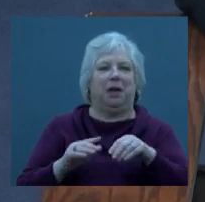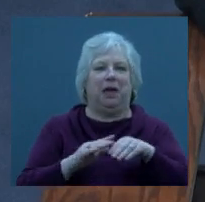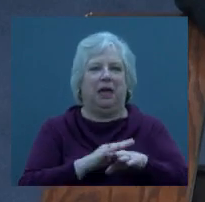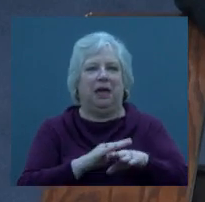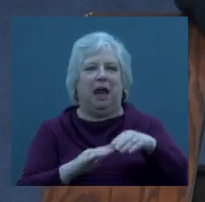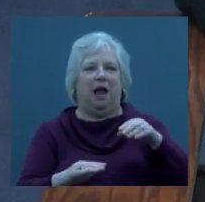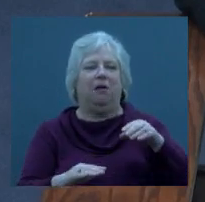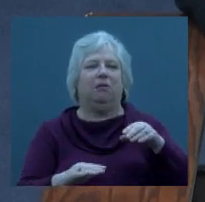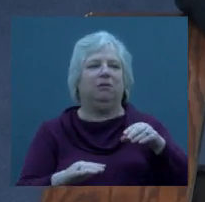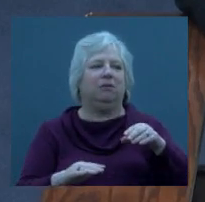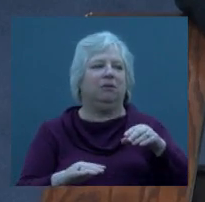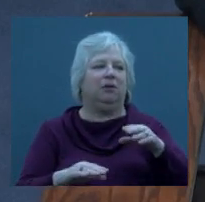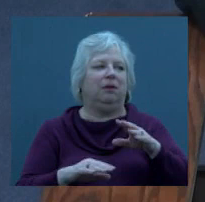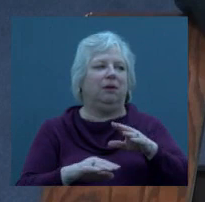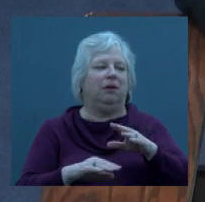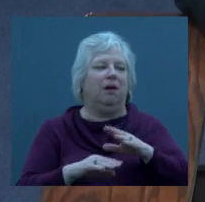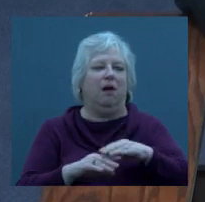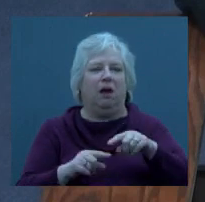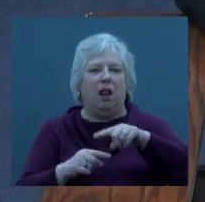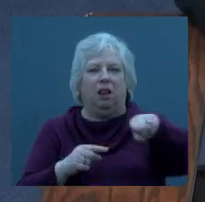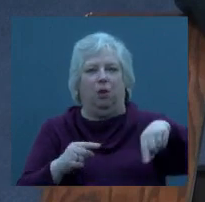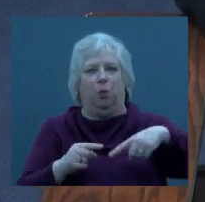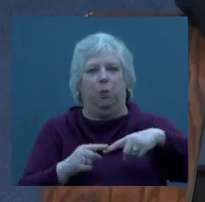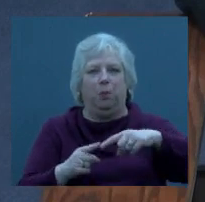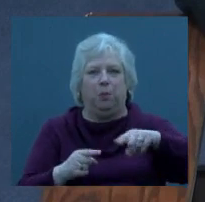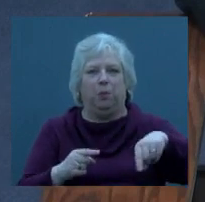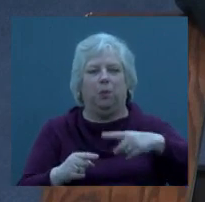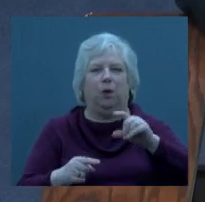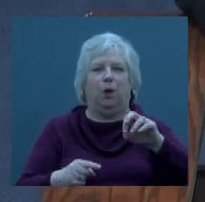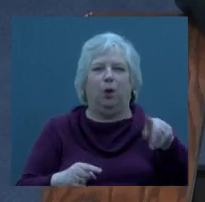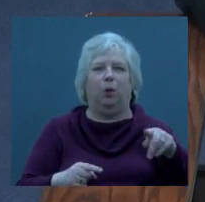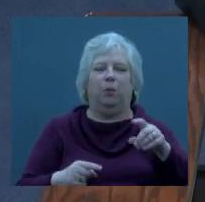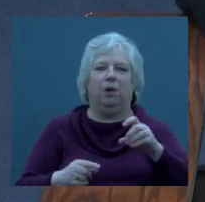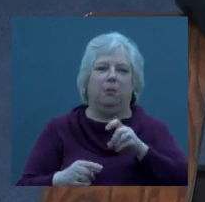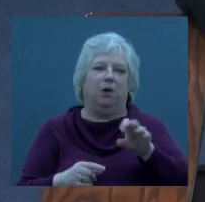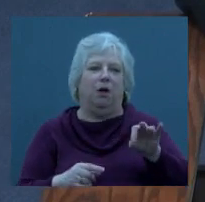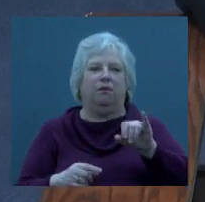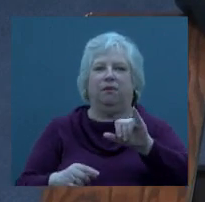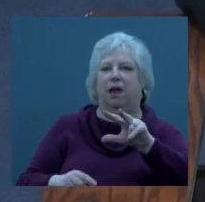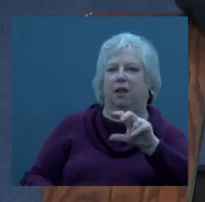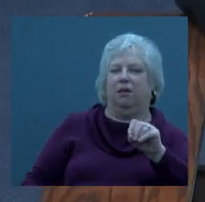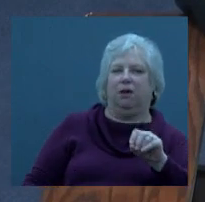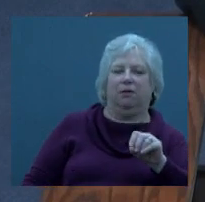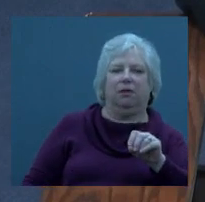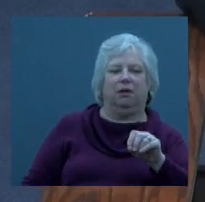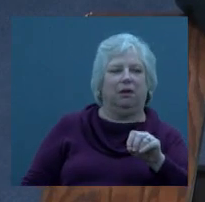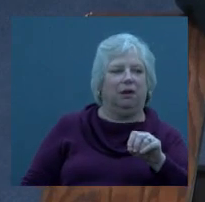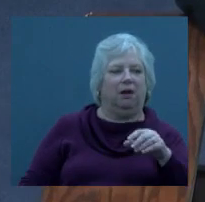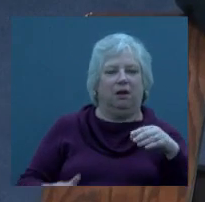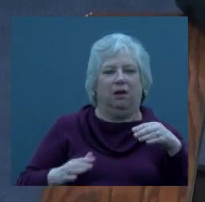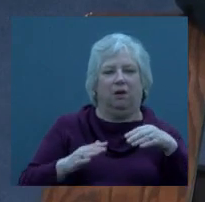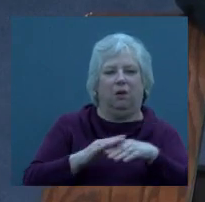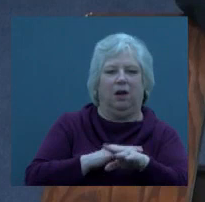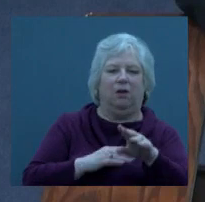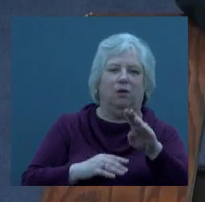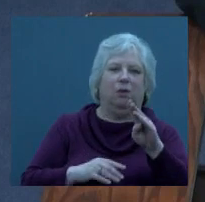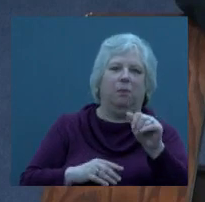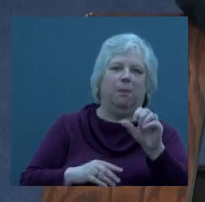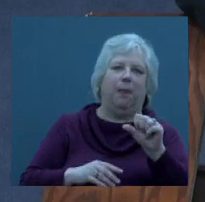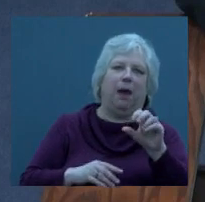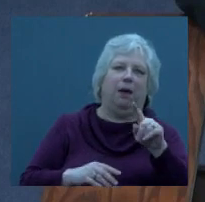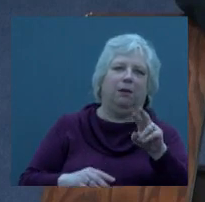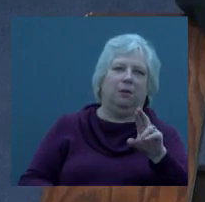and out on the loop coming off of I-30 going into Bass